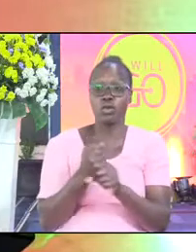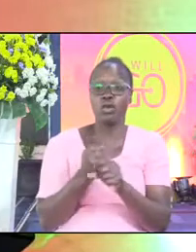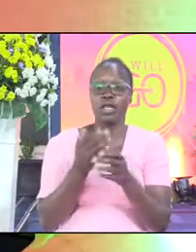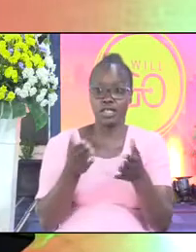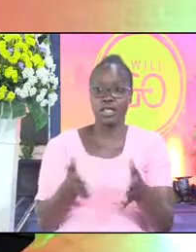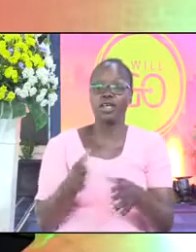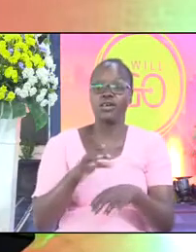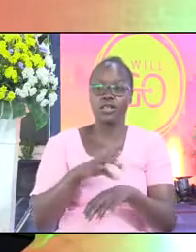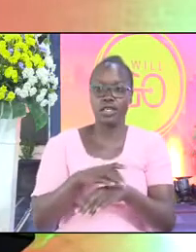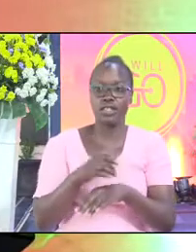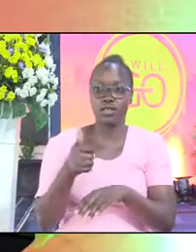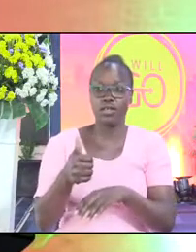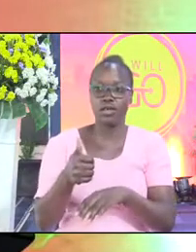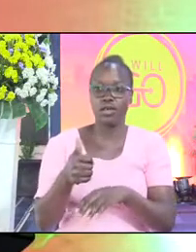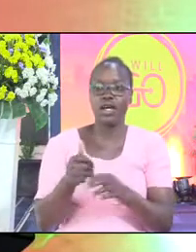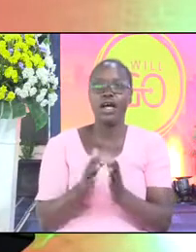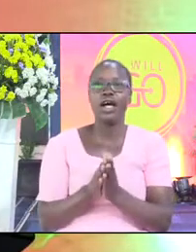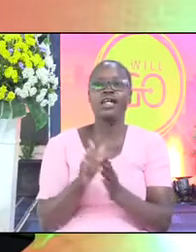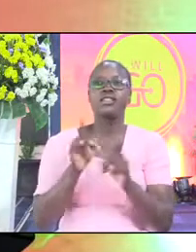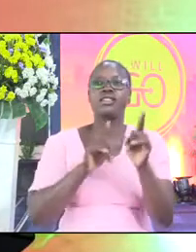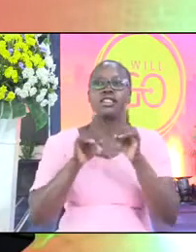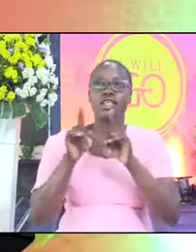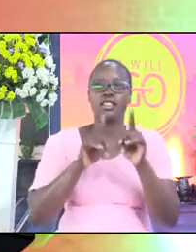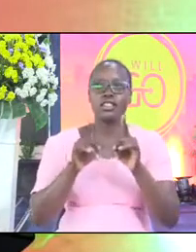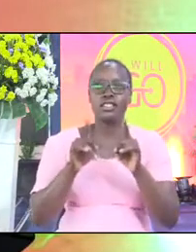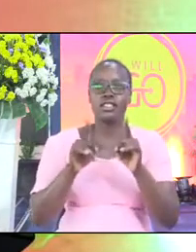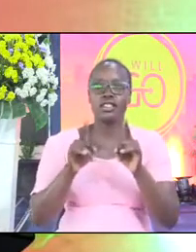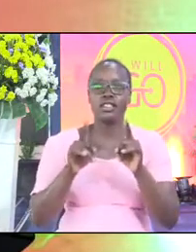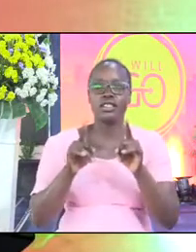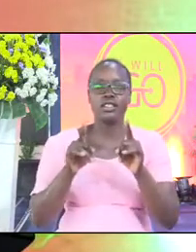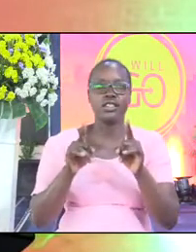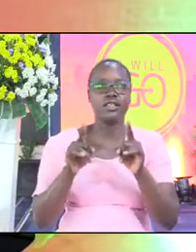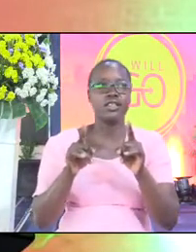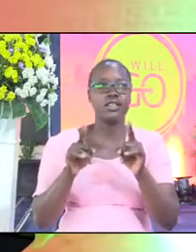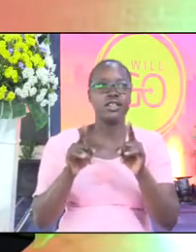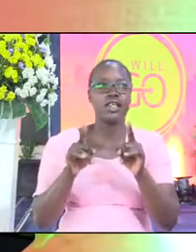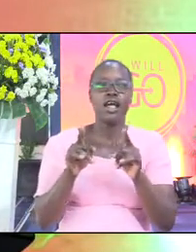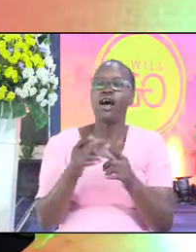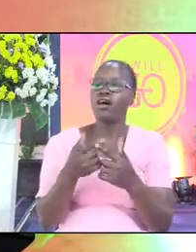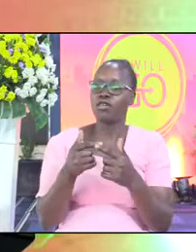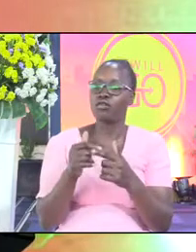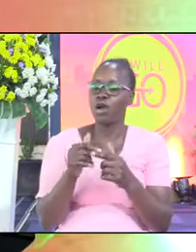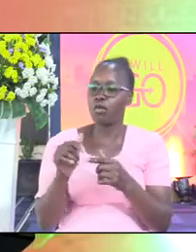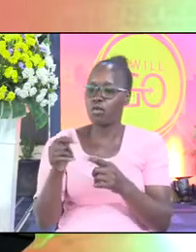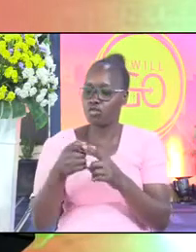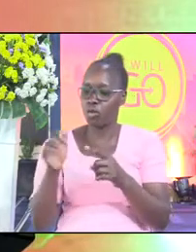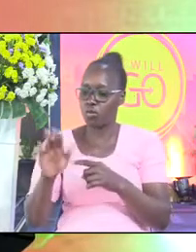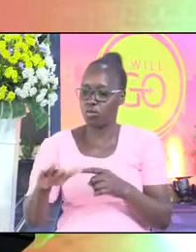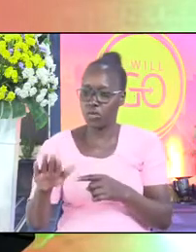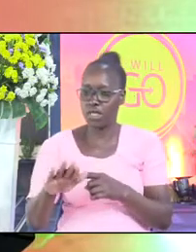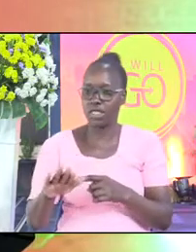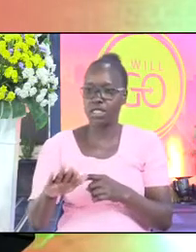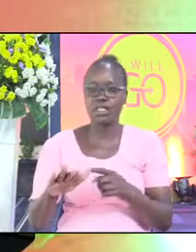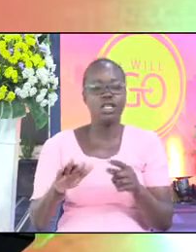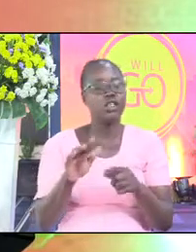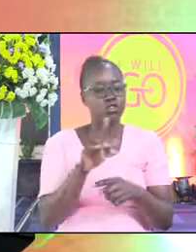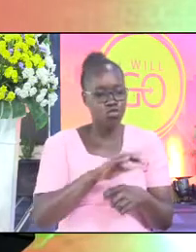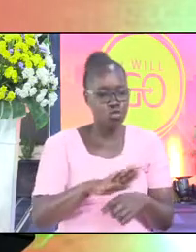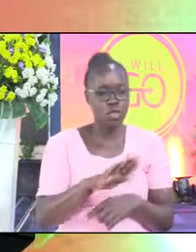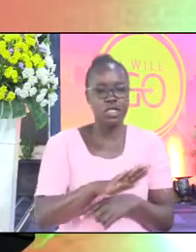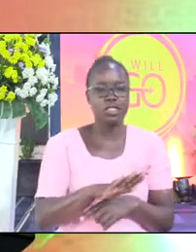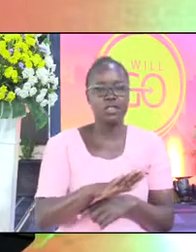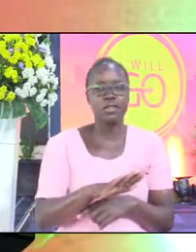in Africa as they journeyed from place to